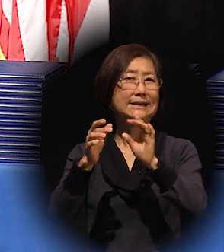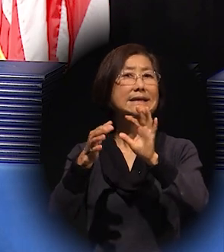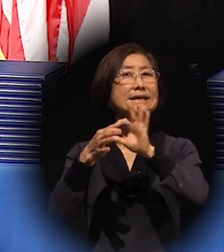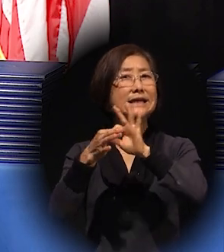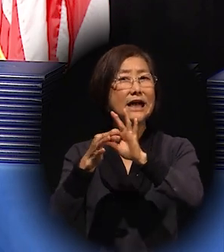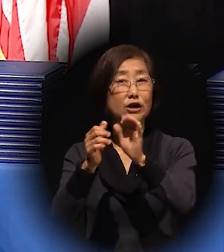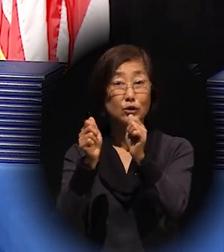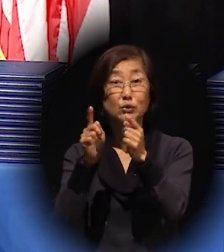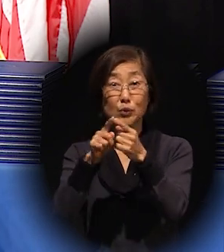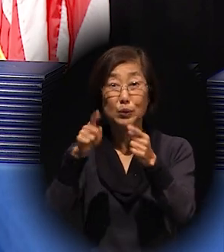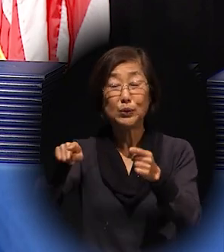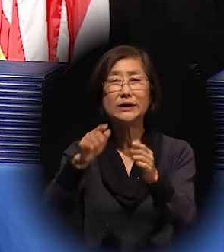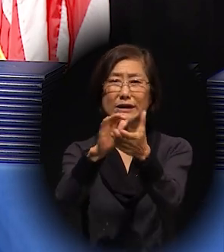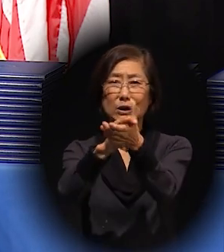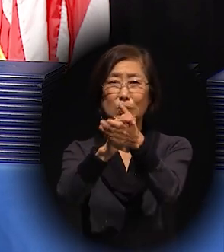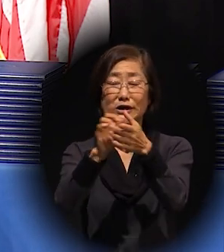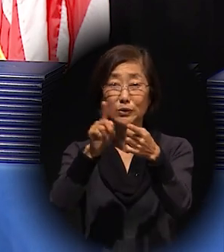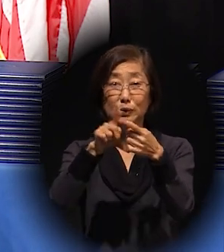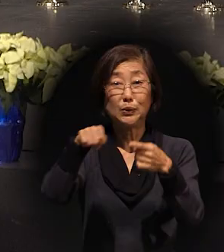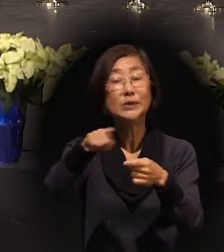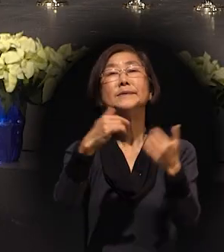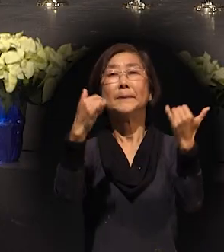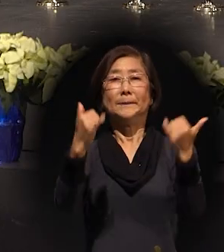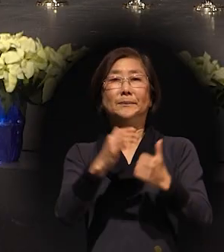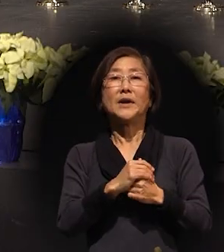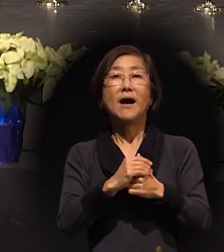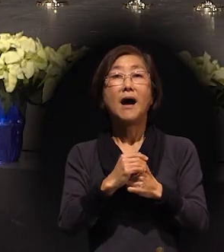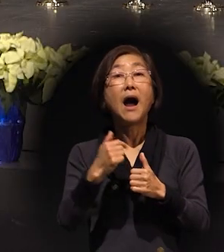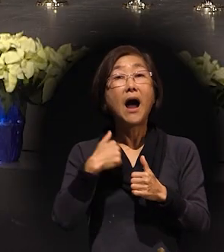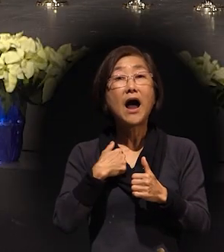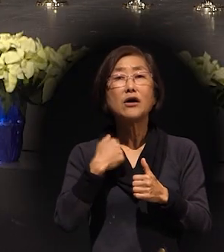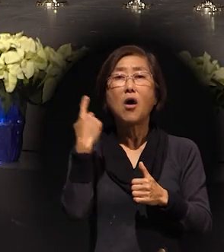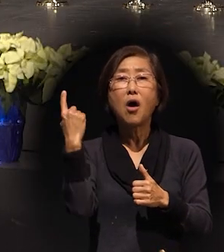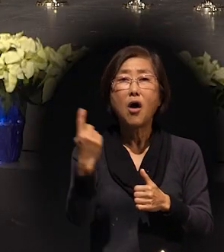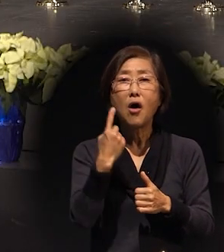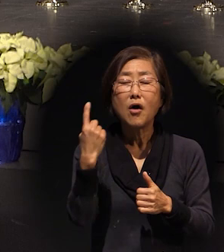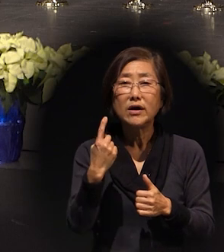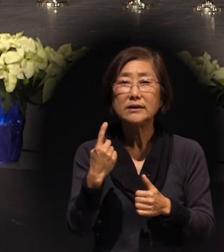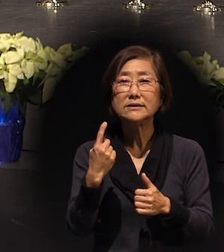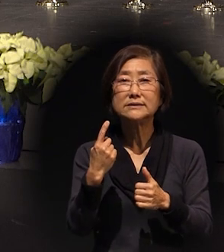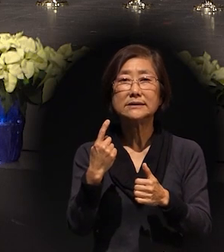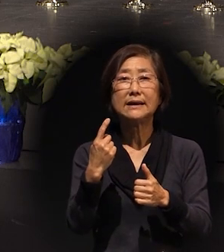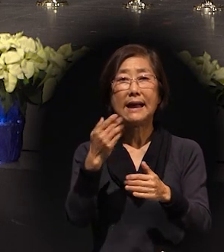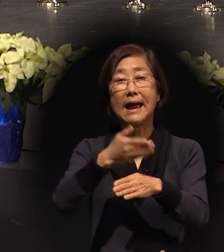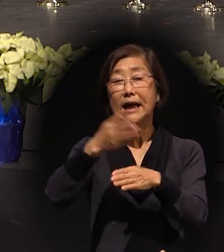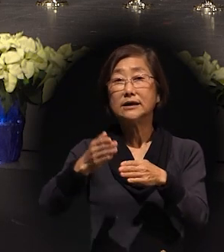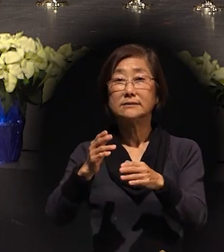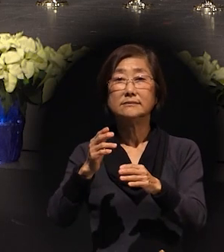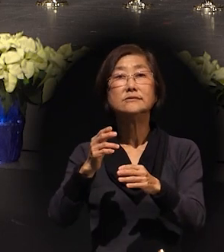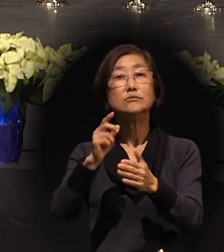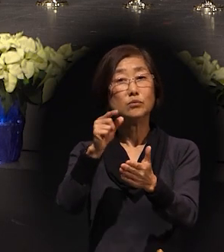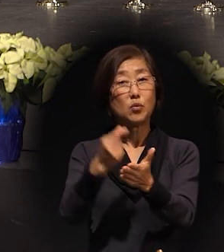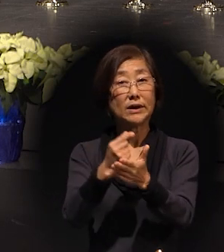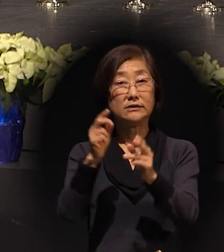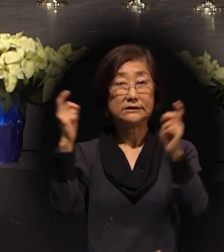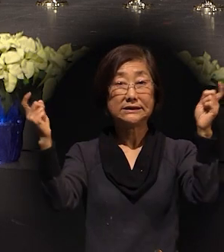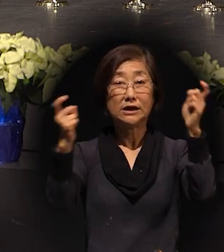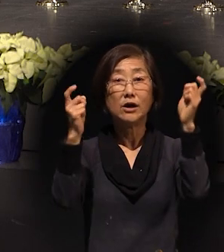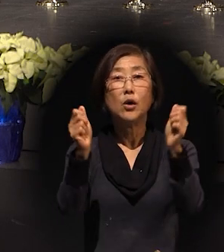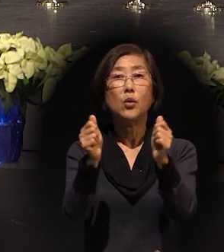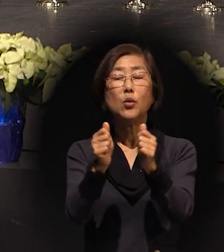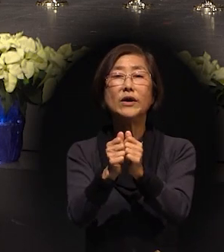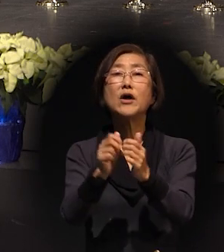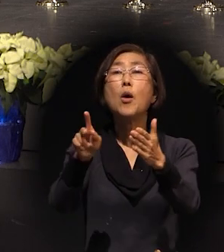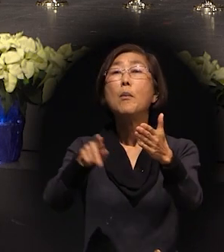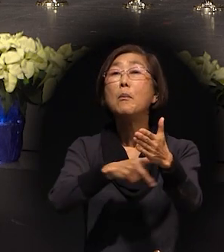you. Congratulations to you. Now, I always end commencement ceremonies